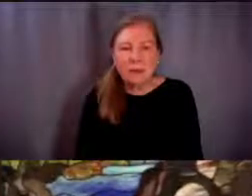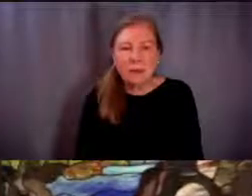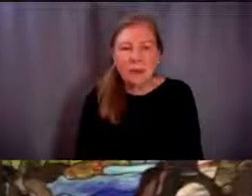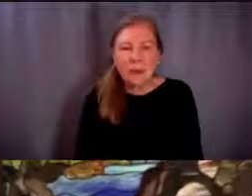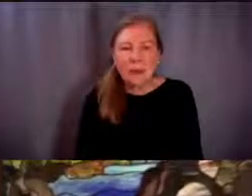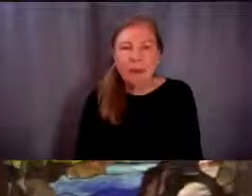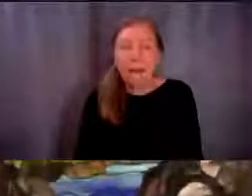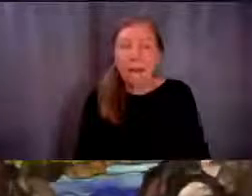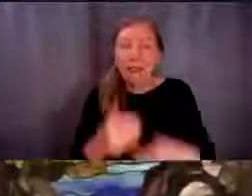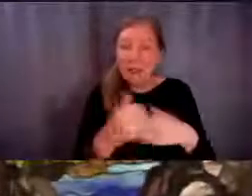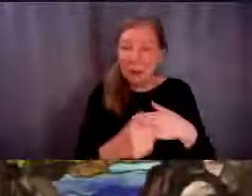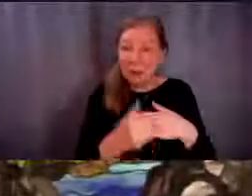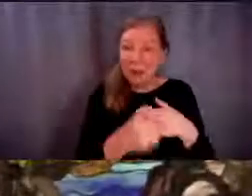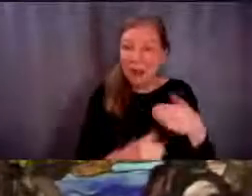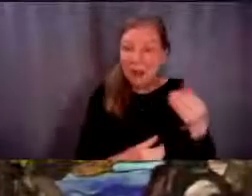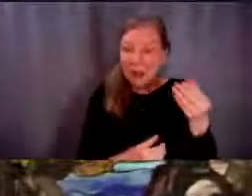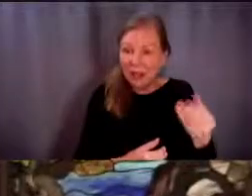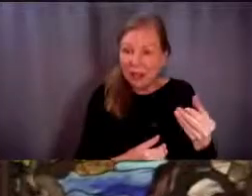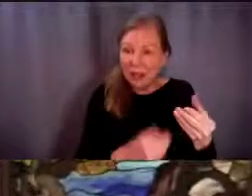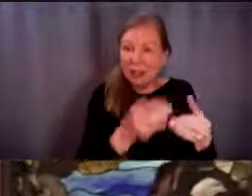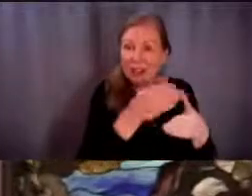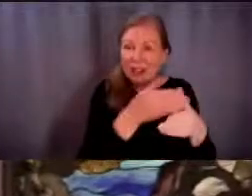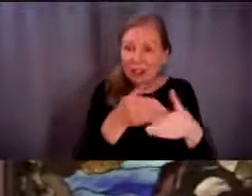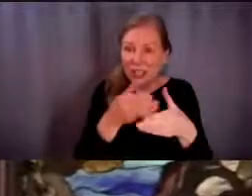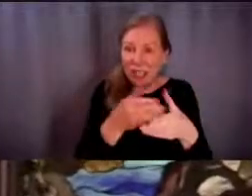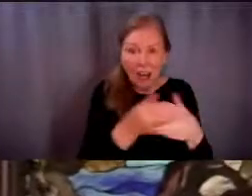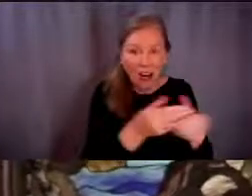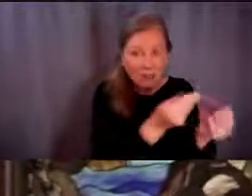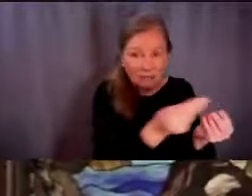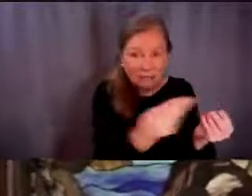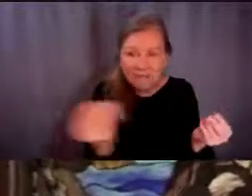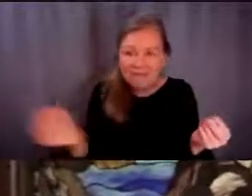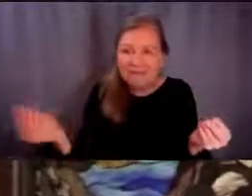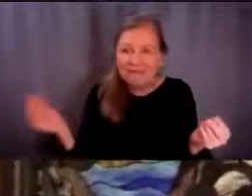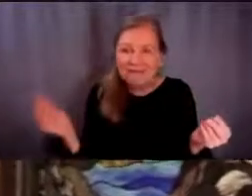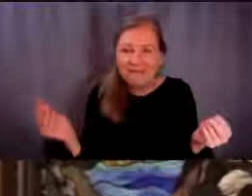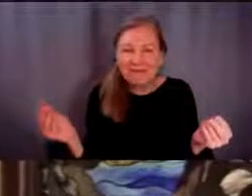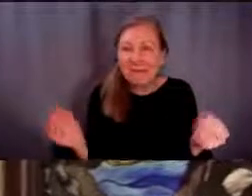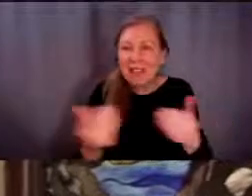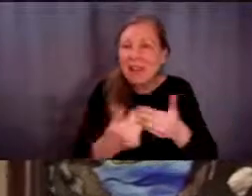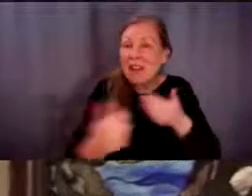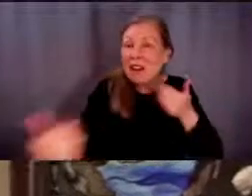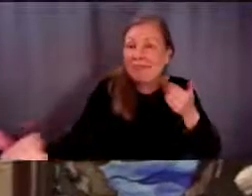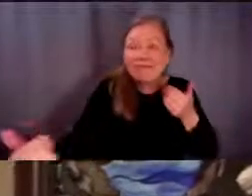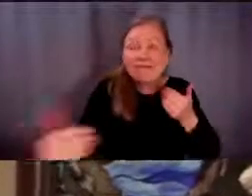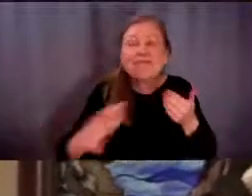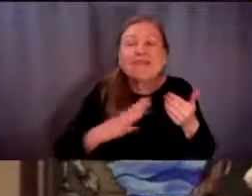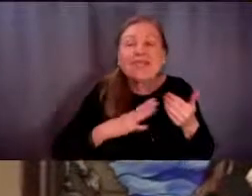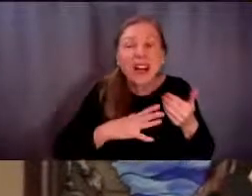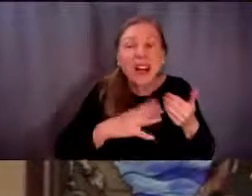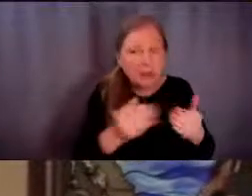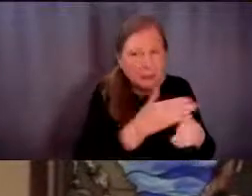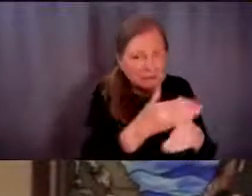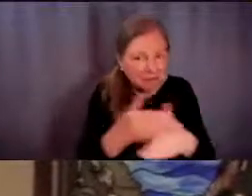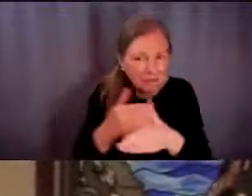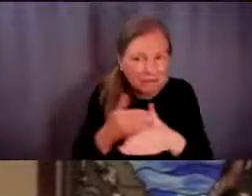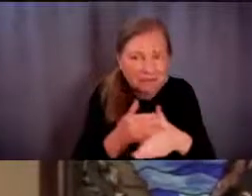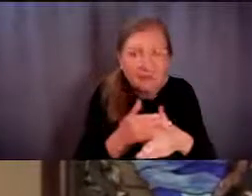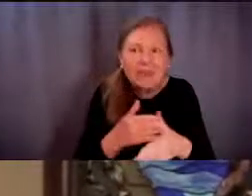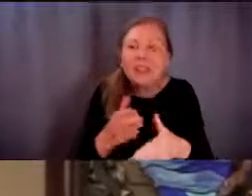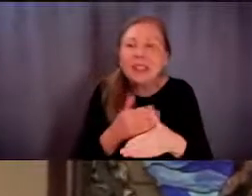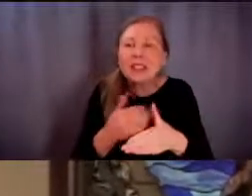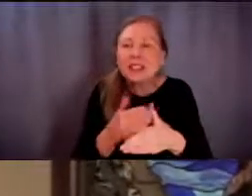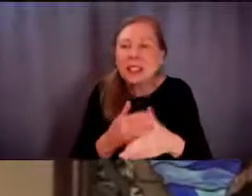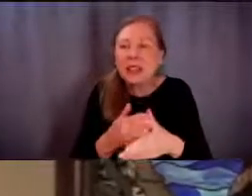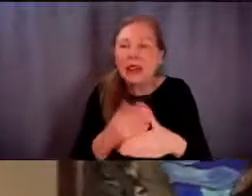The bread which we break across many miles together is a sharing in the body of Christ.